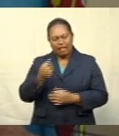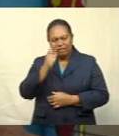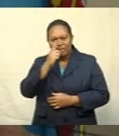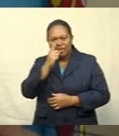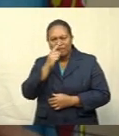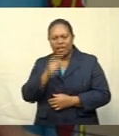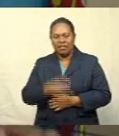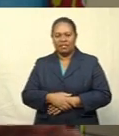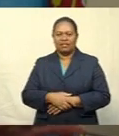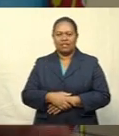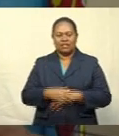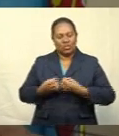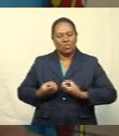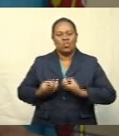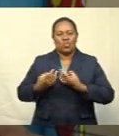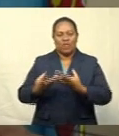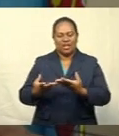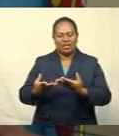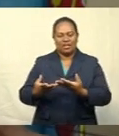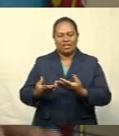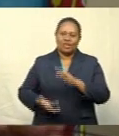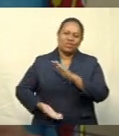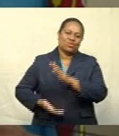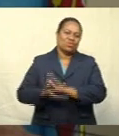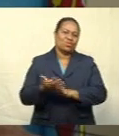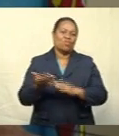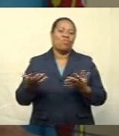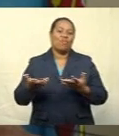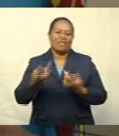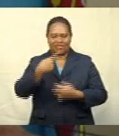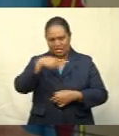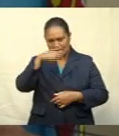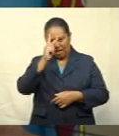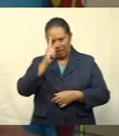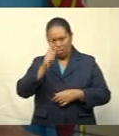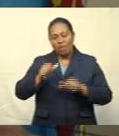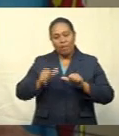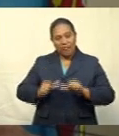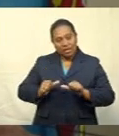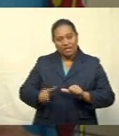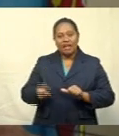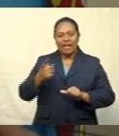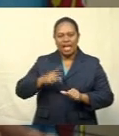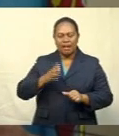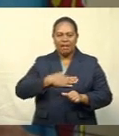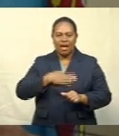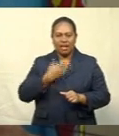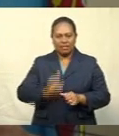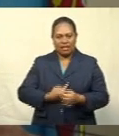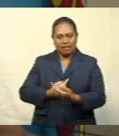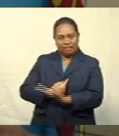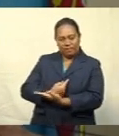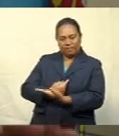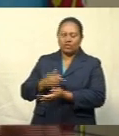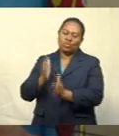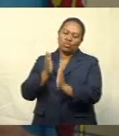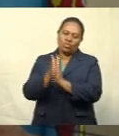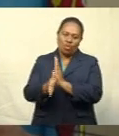who are ready to go to Kandavu. The president and I were planning to go and help them set this